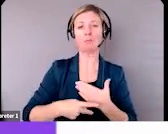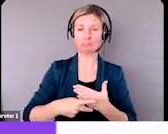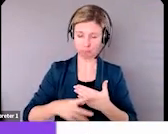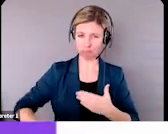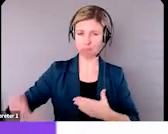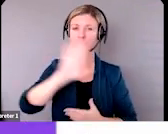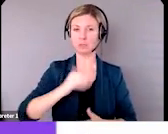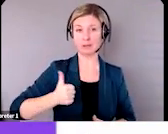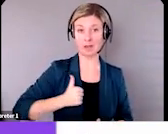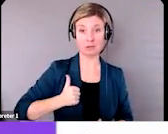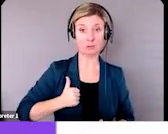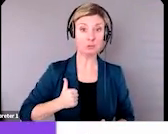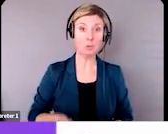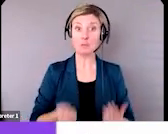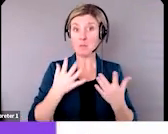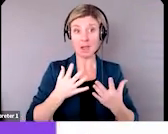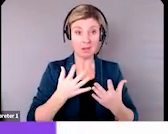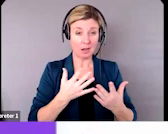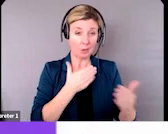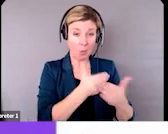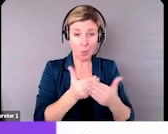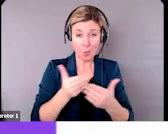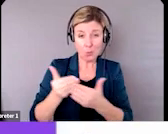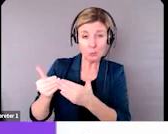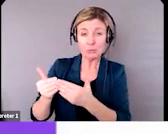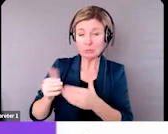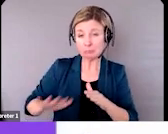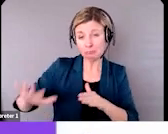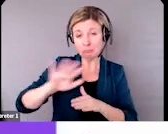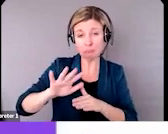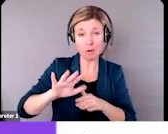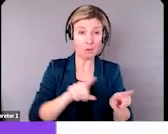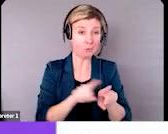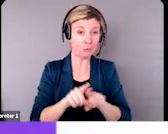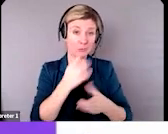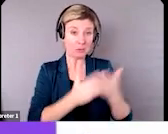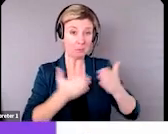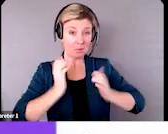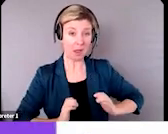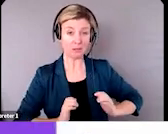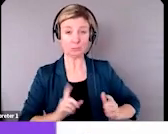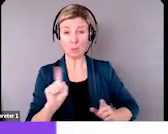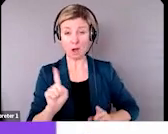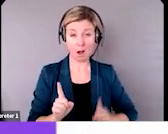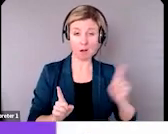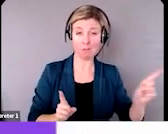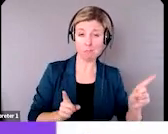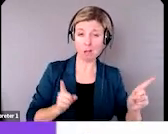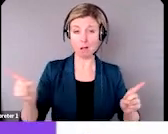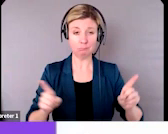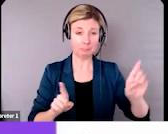close by, we do have clients in BC all the way to Nova Scotia and all throughout